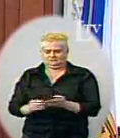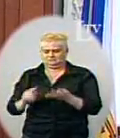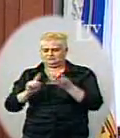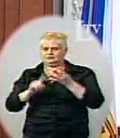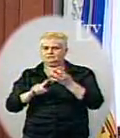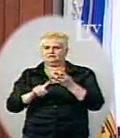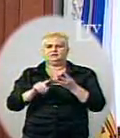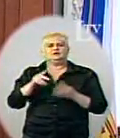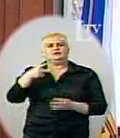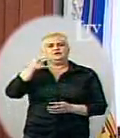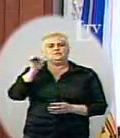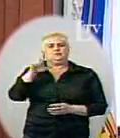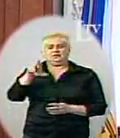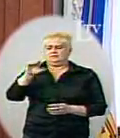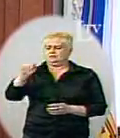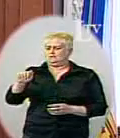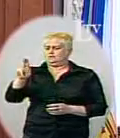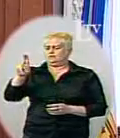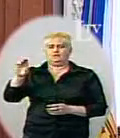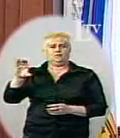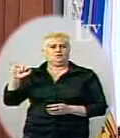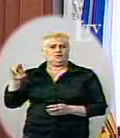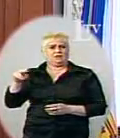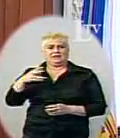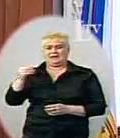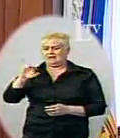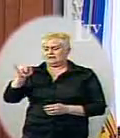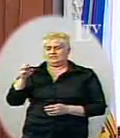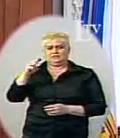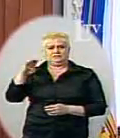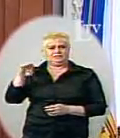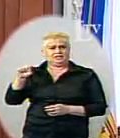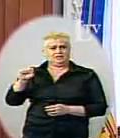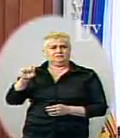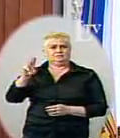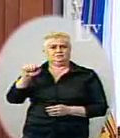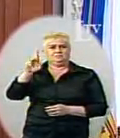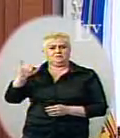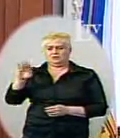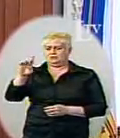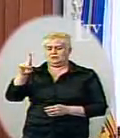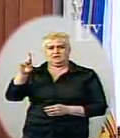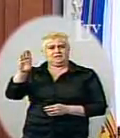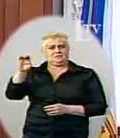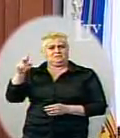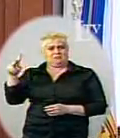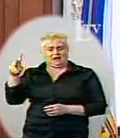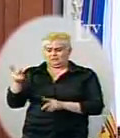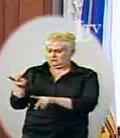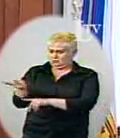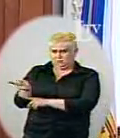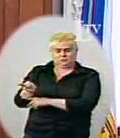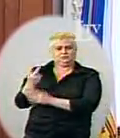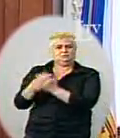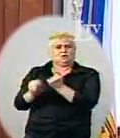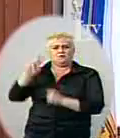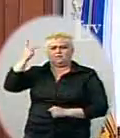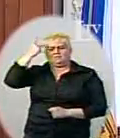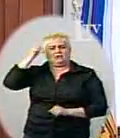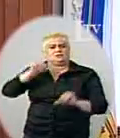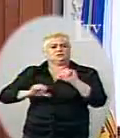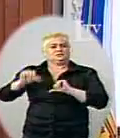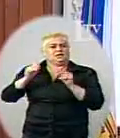and Dr. James Murray Beck, two of Nova Scotia's most distinguished and quoted political scientists, who